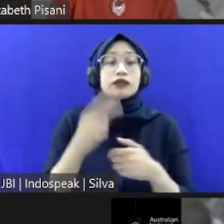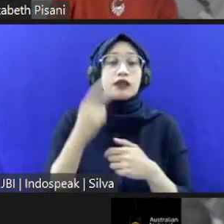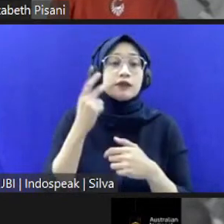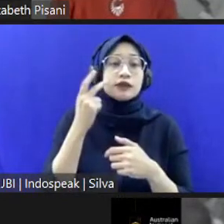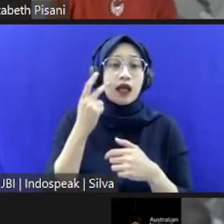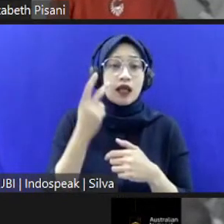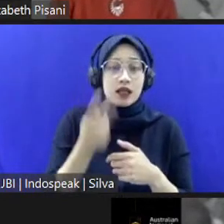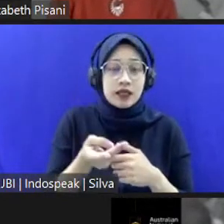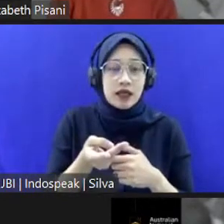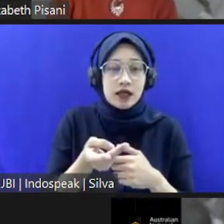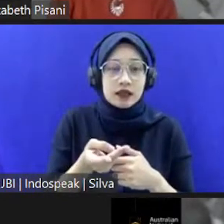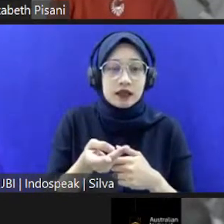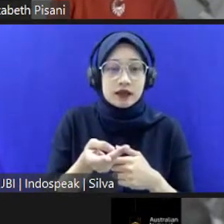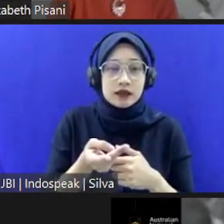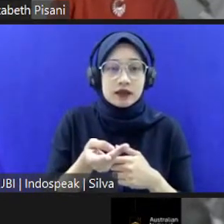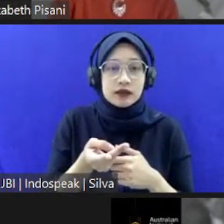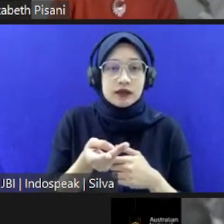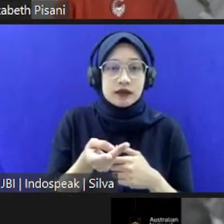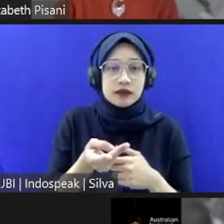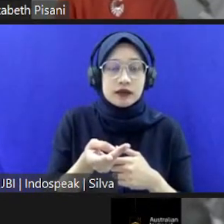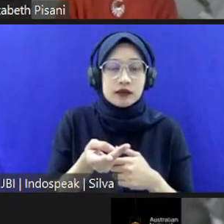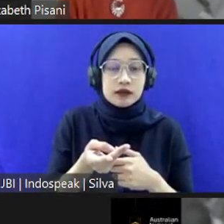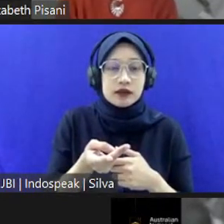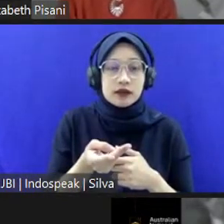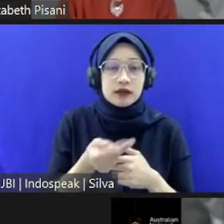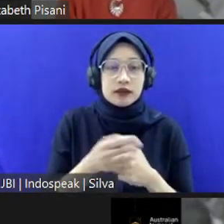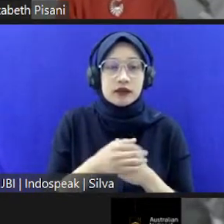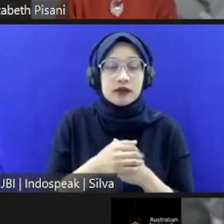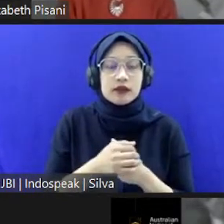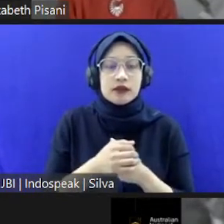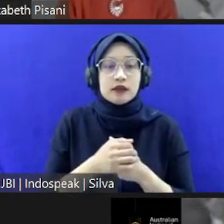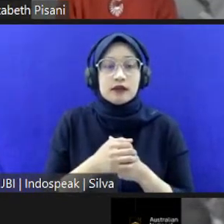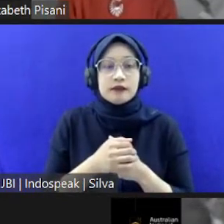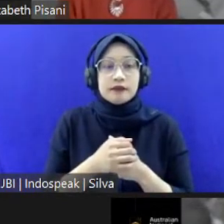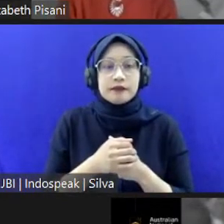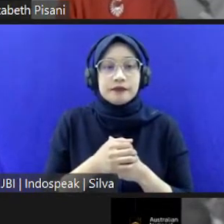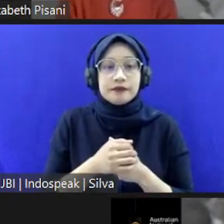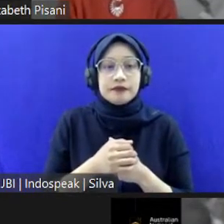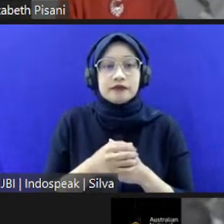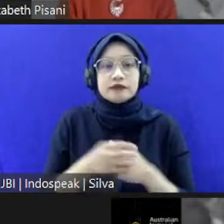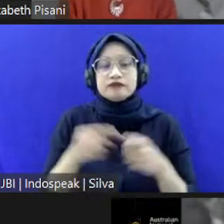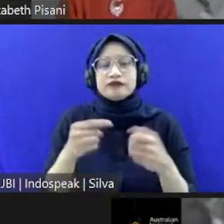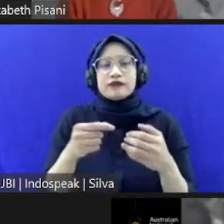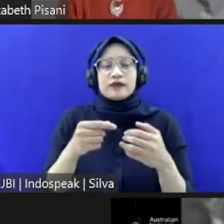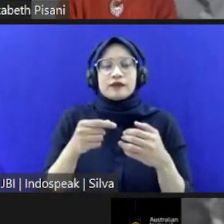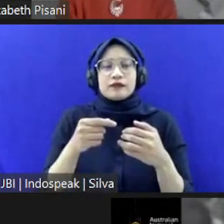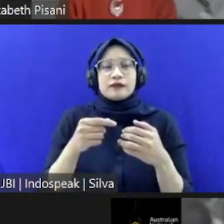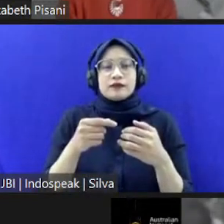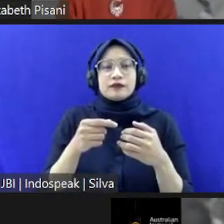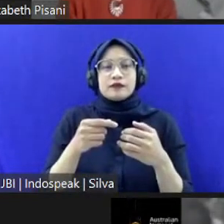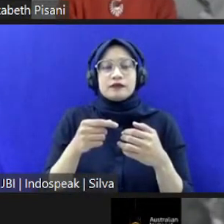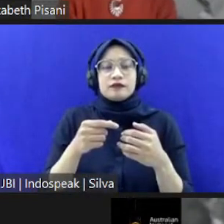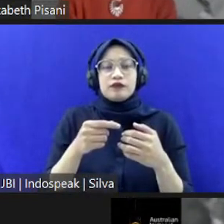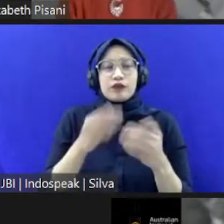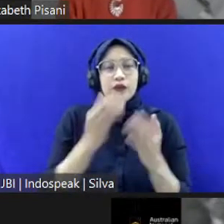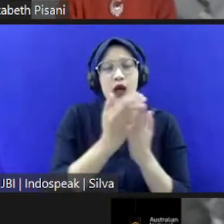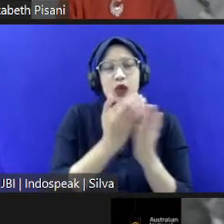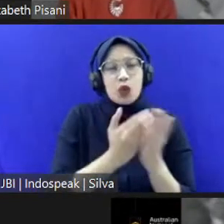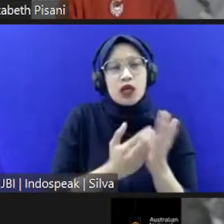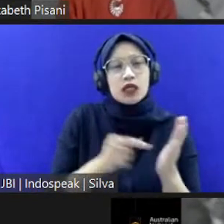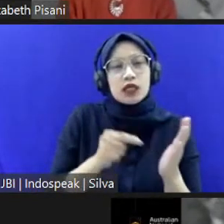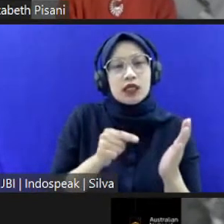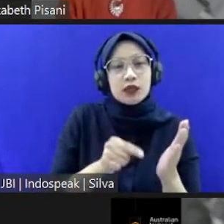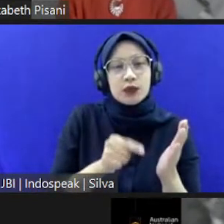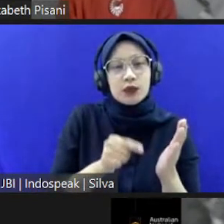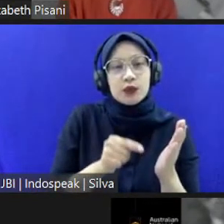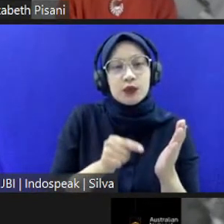zone is already there, does exist. So it's not easy for them to move to